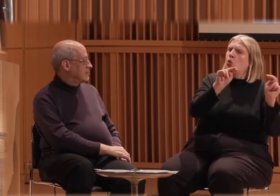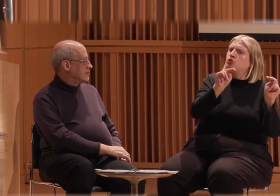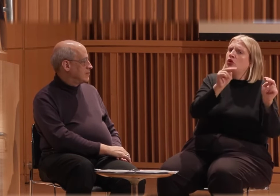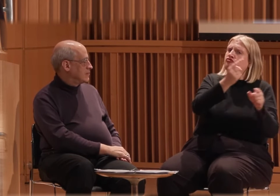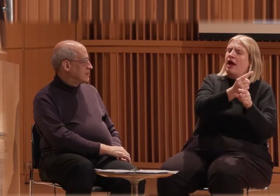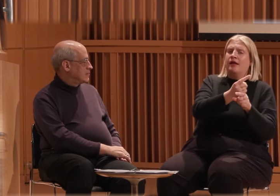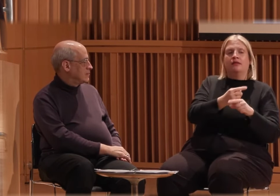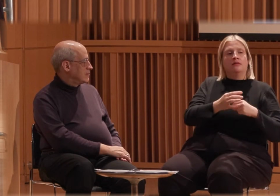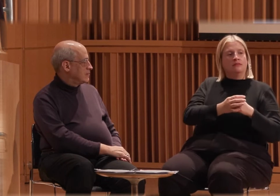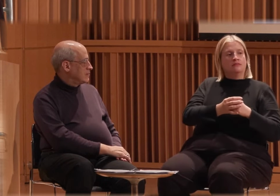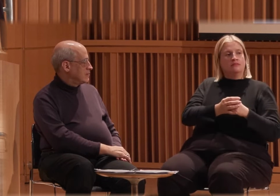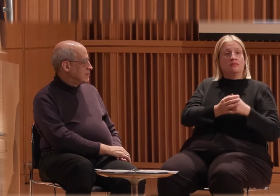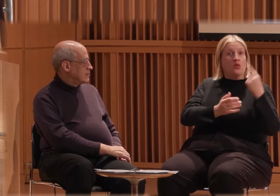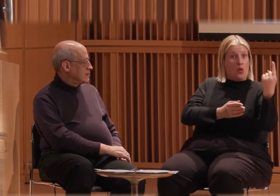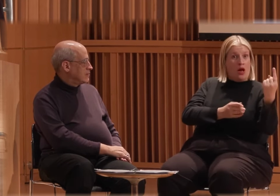there's